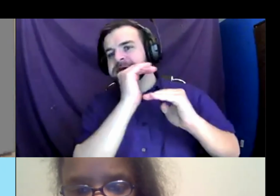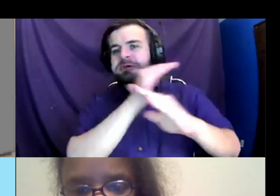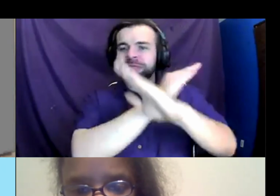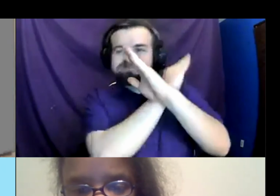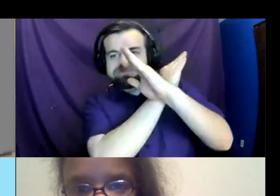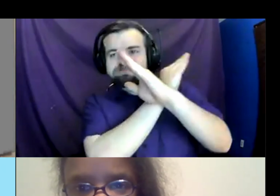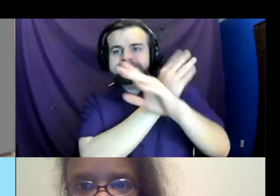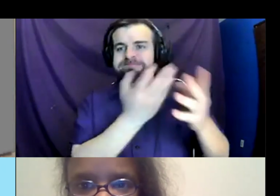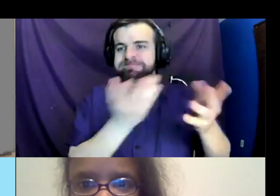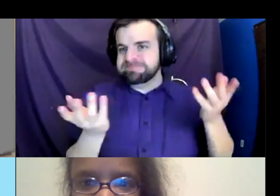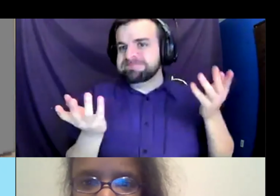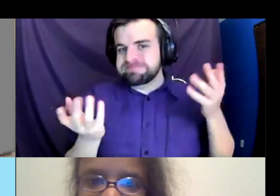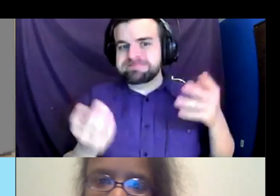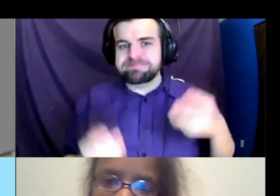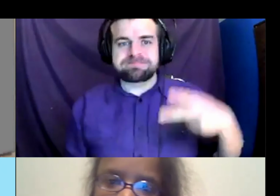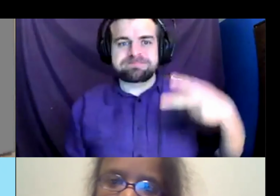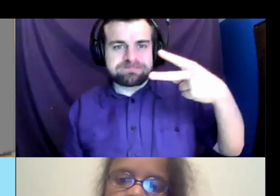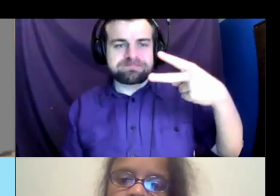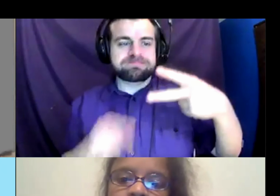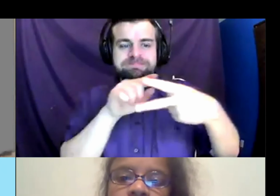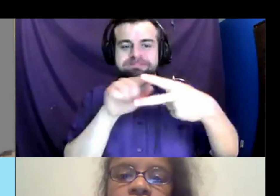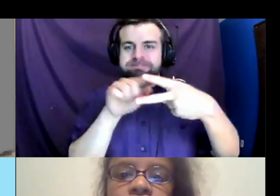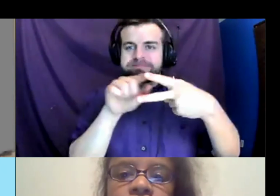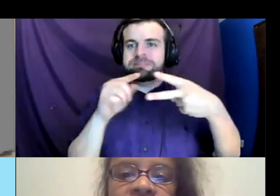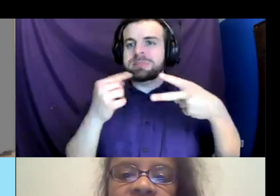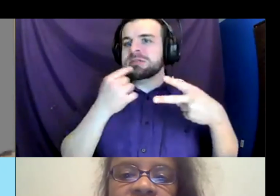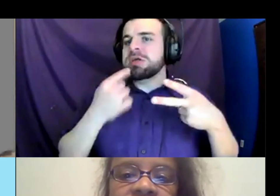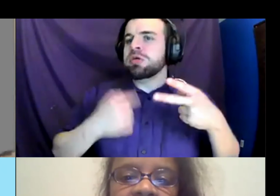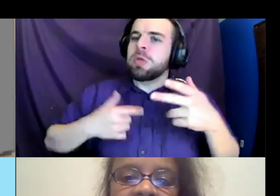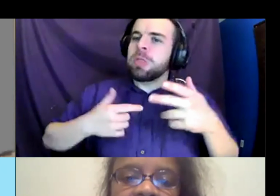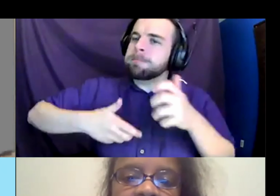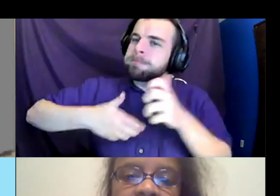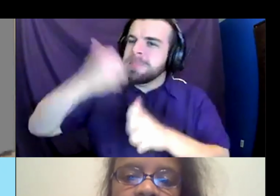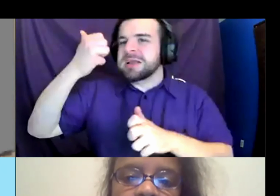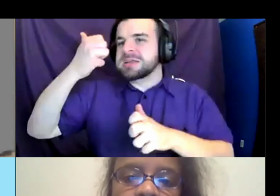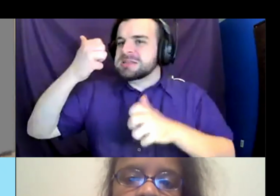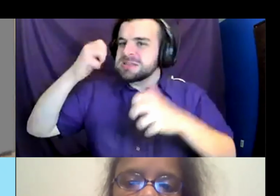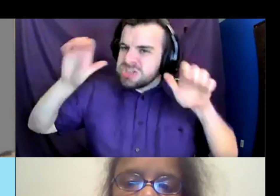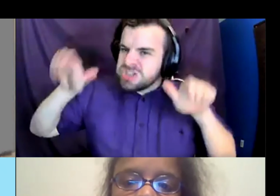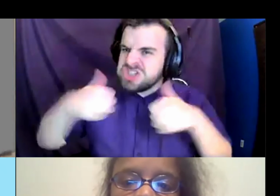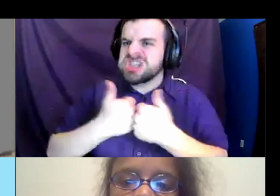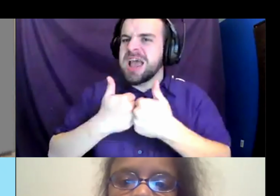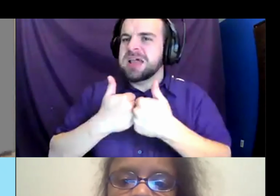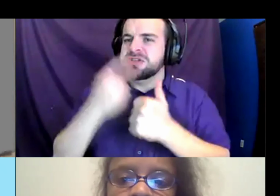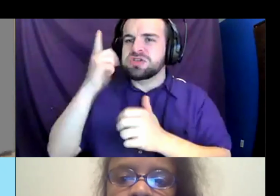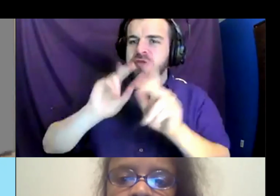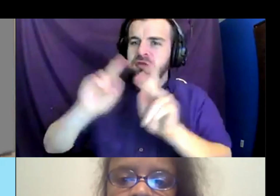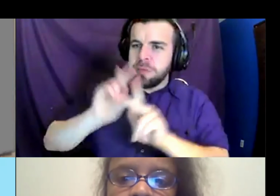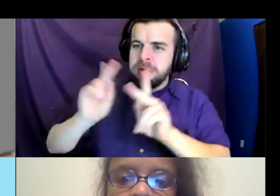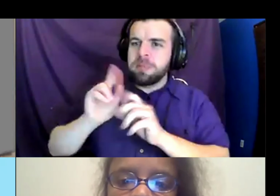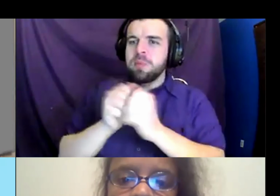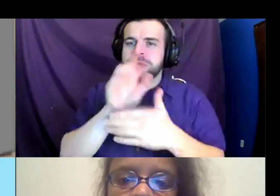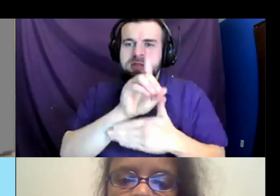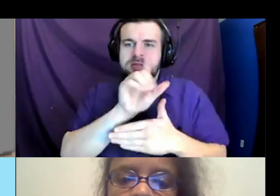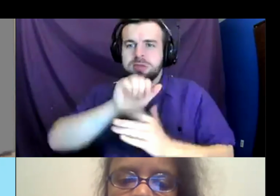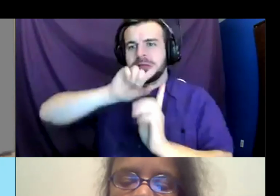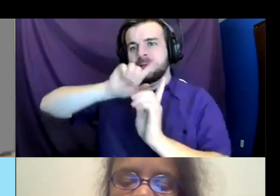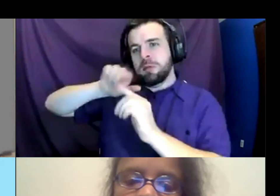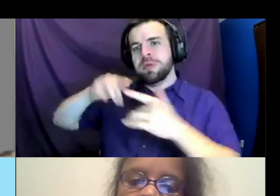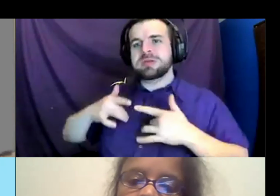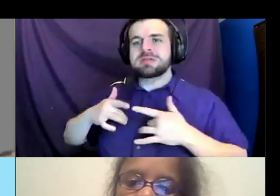questions here. The first is, what is the biggest barrier to people with developmental disabilities attending events like this one that we're